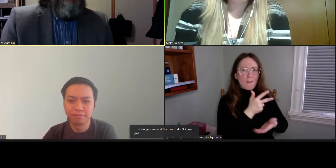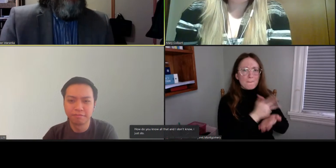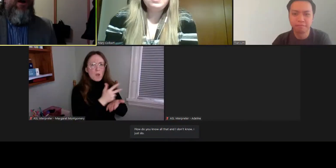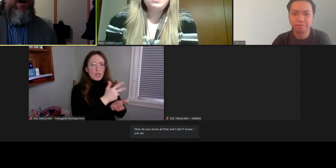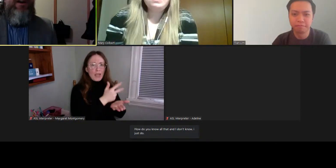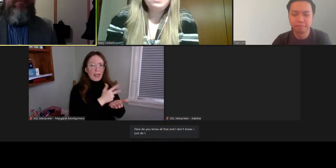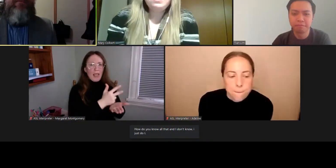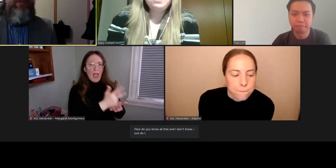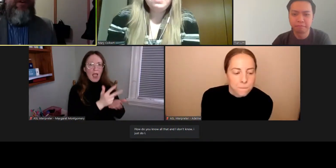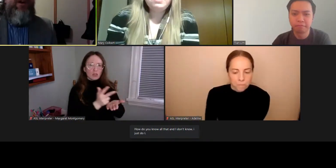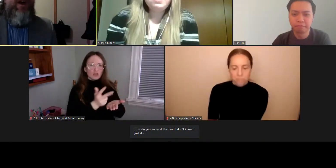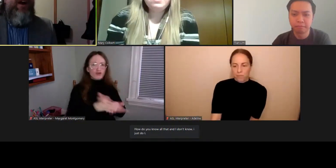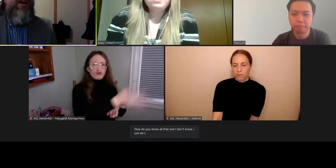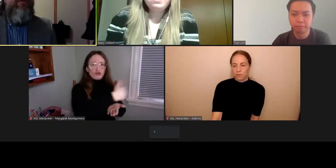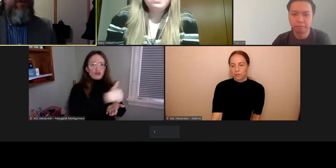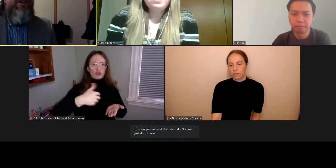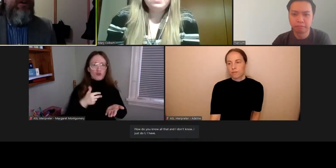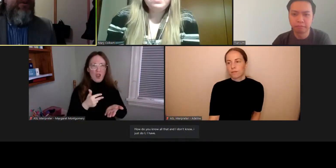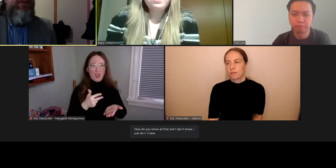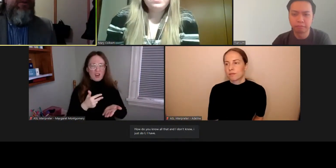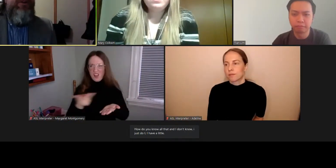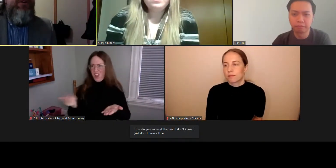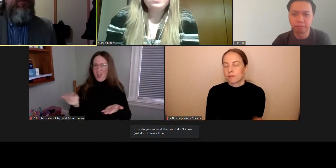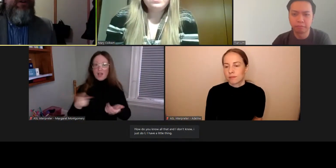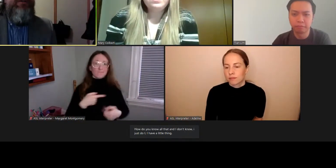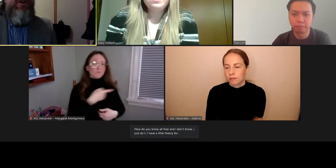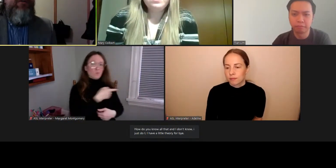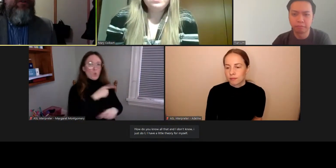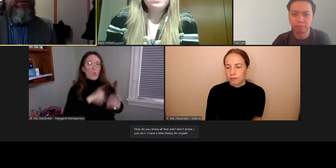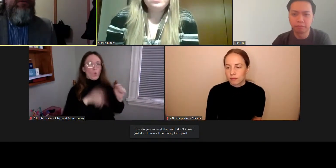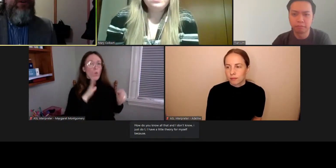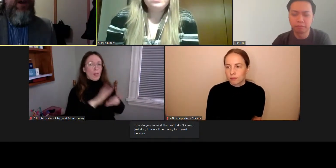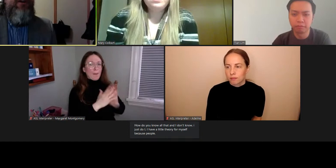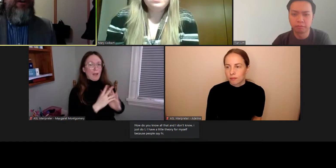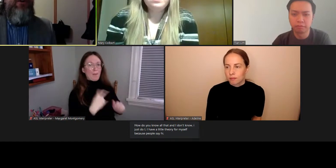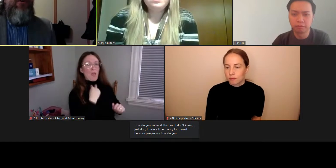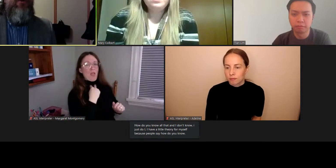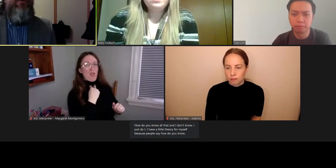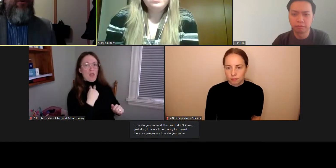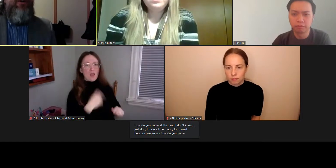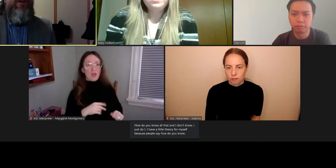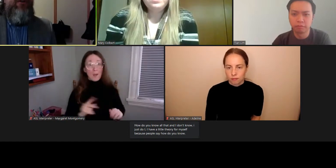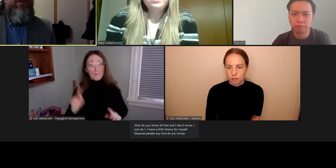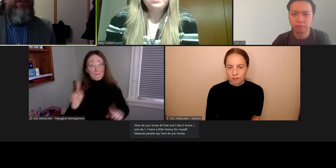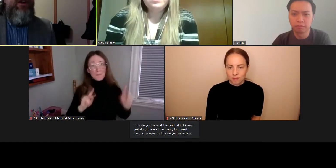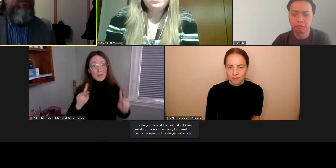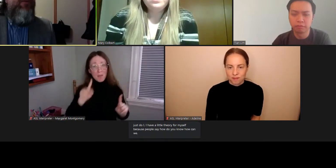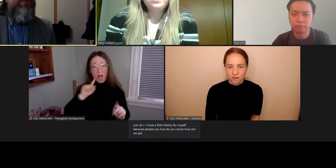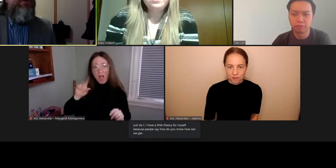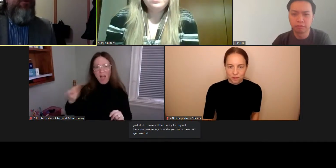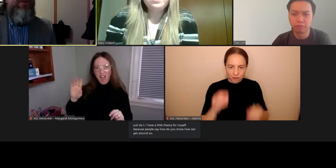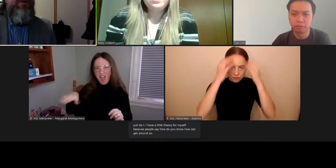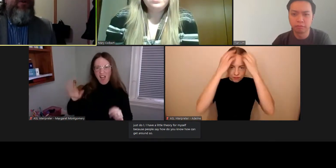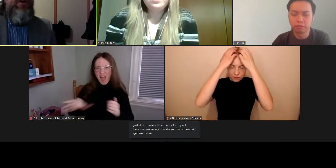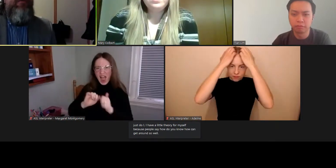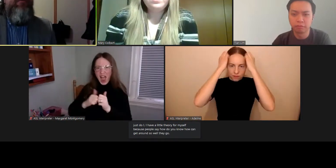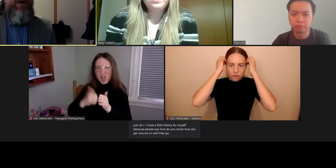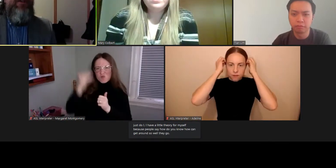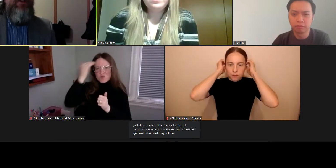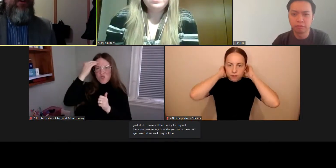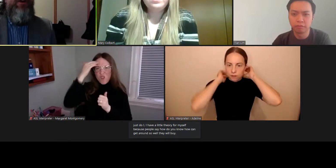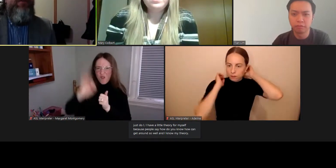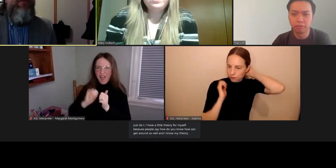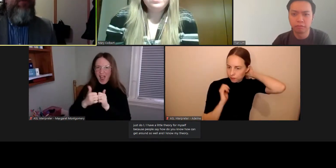do. I have a little theory for myself, because people say, how do you know, how can you get around so well? And I go,